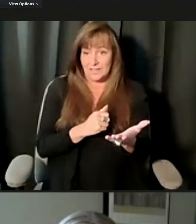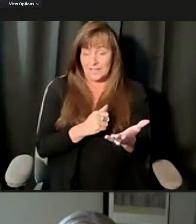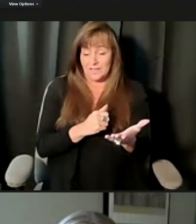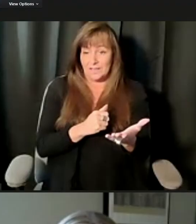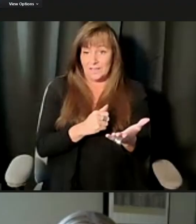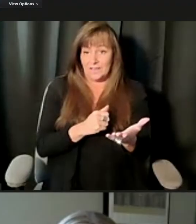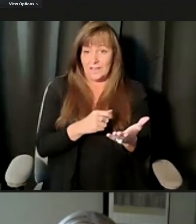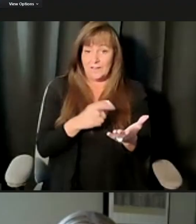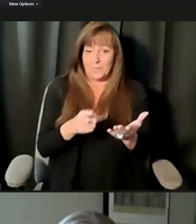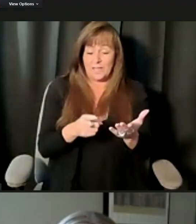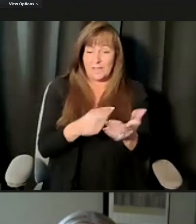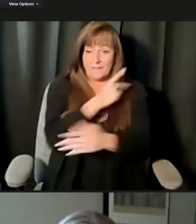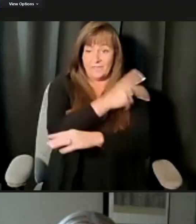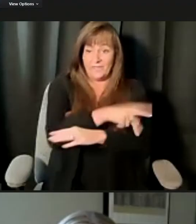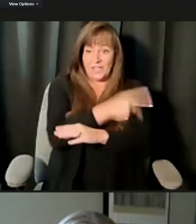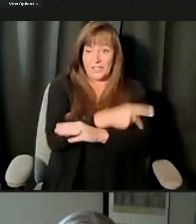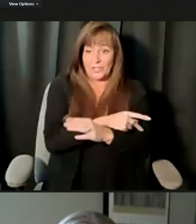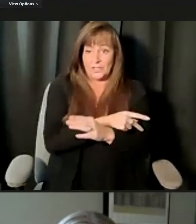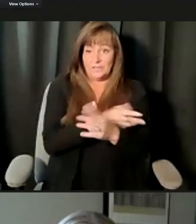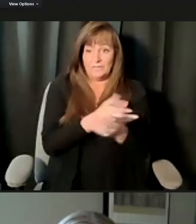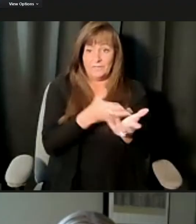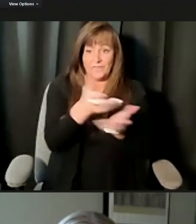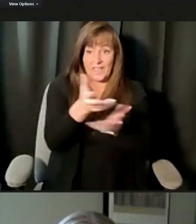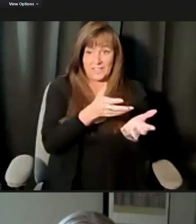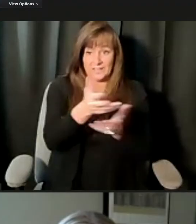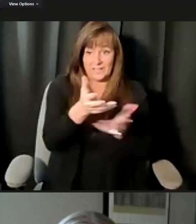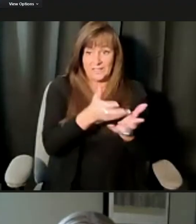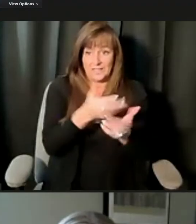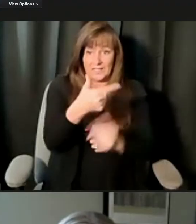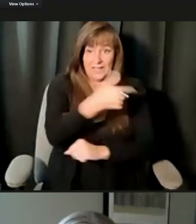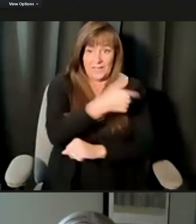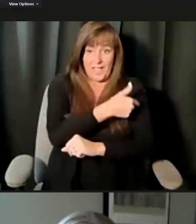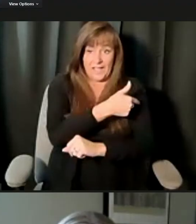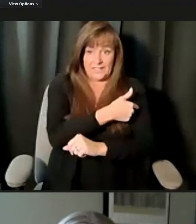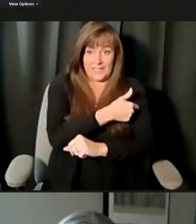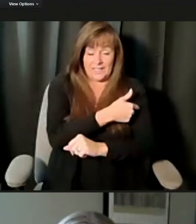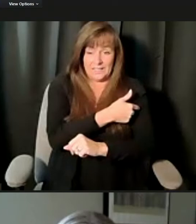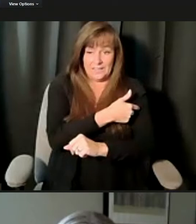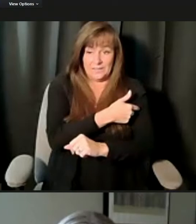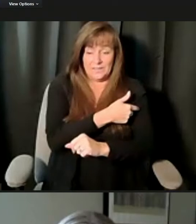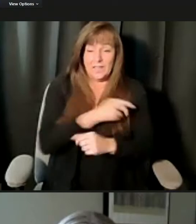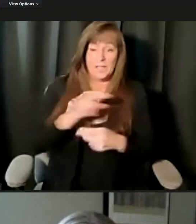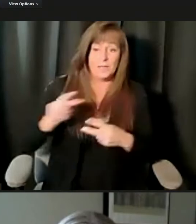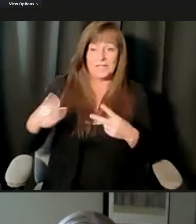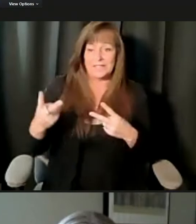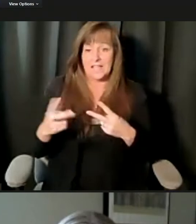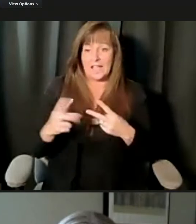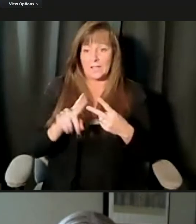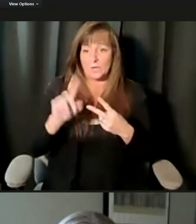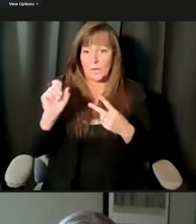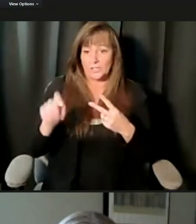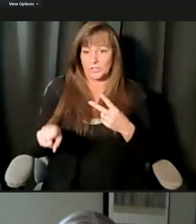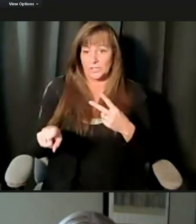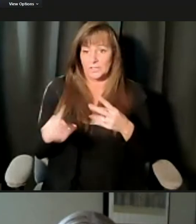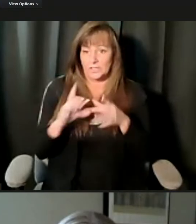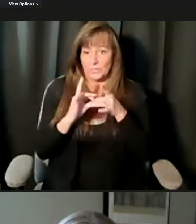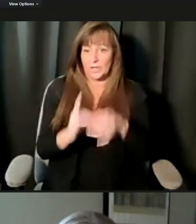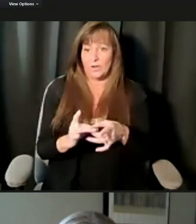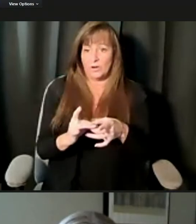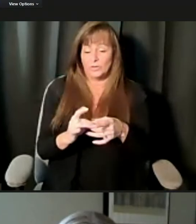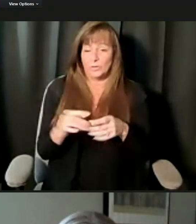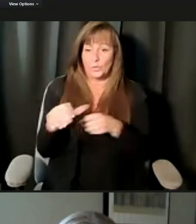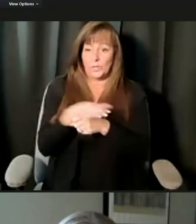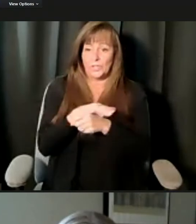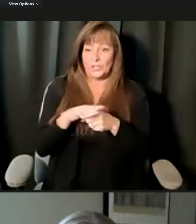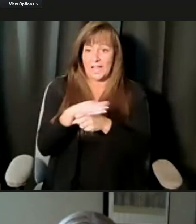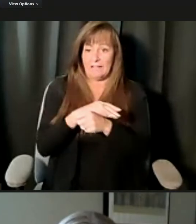forward-facing, patient-facing personnel getting vaccinated, one? And then my second question is in regards to the regionality of